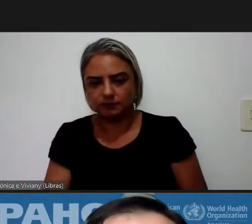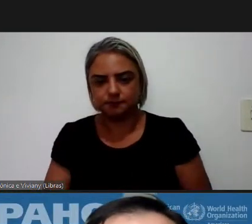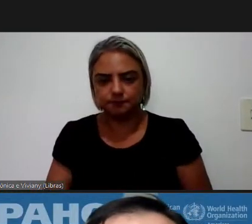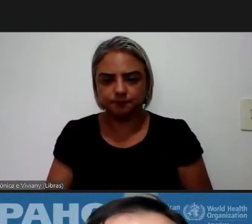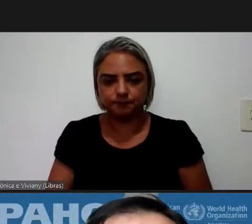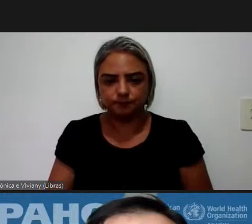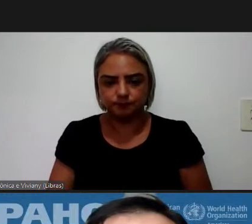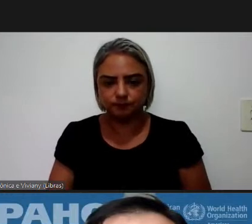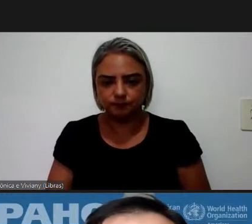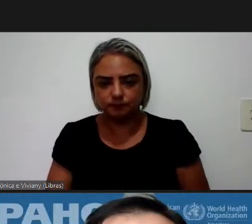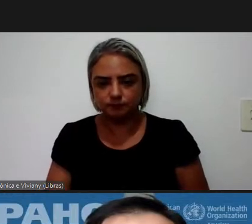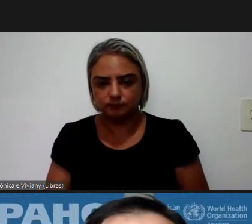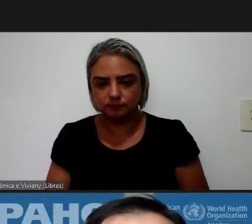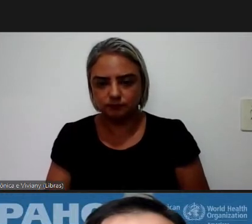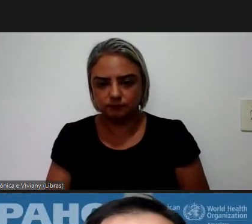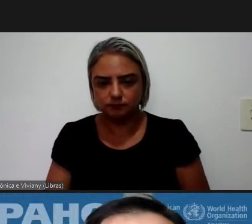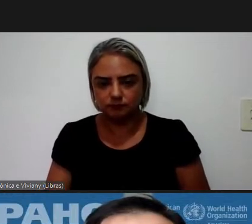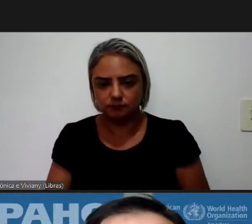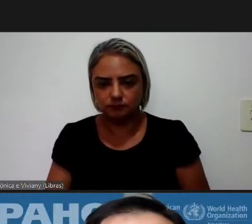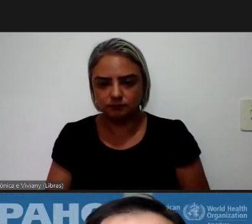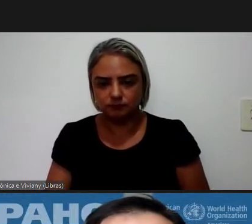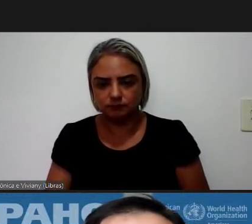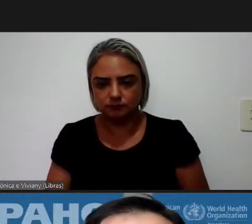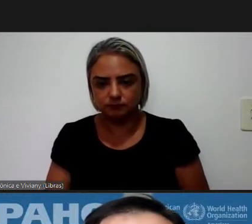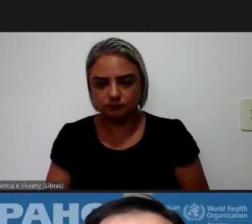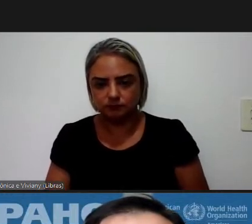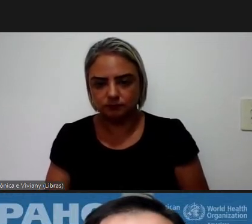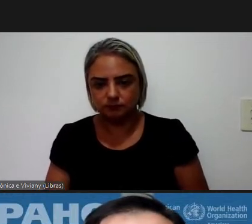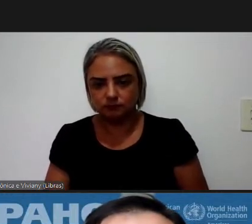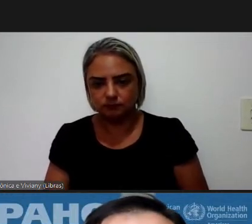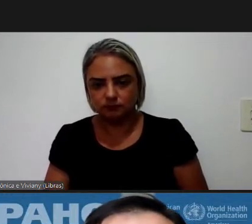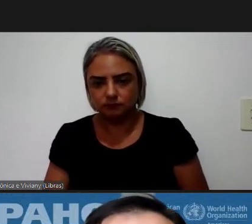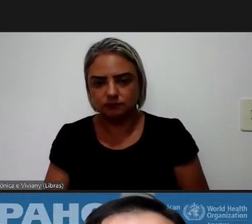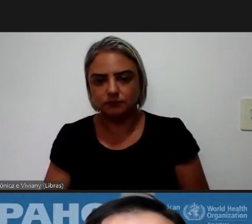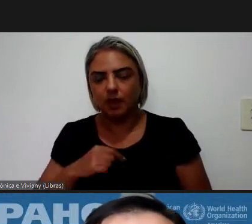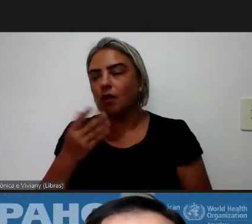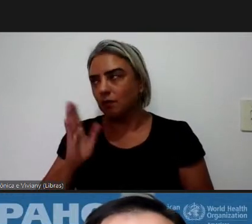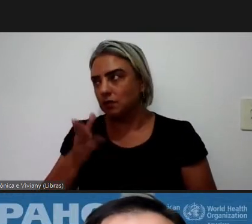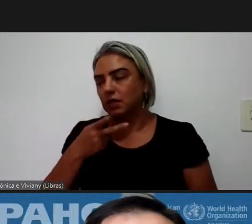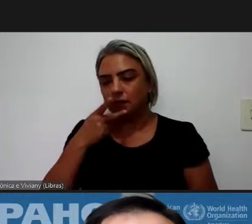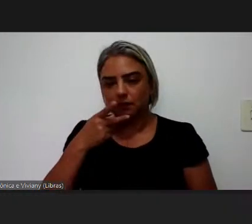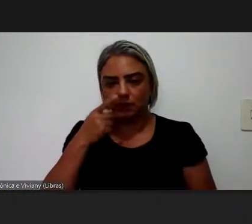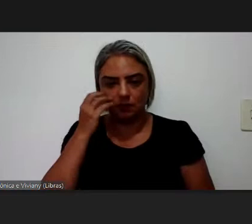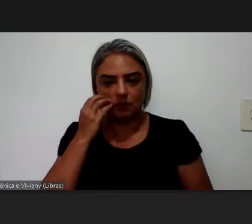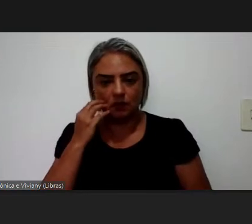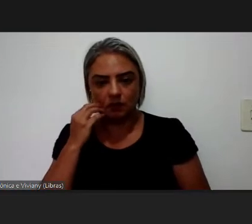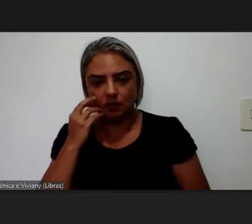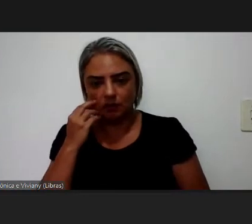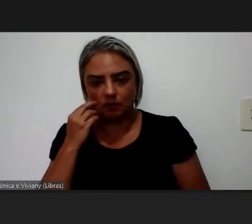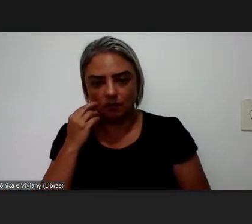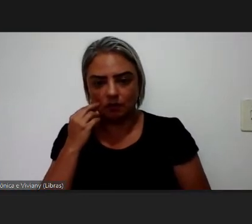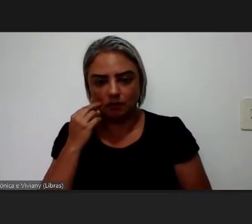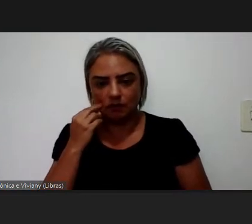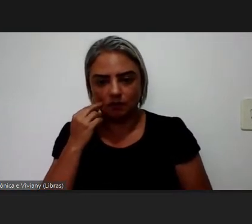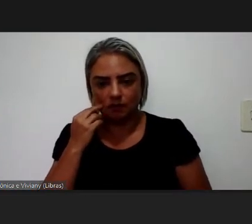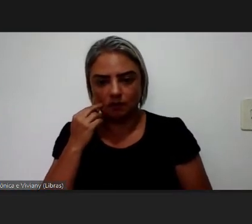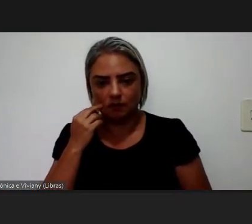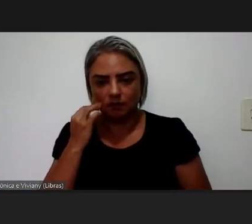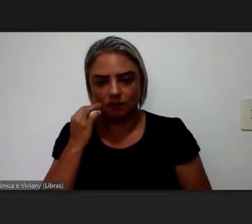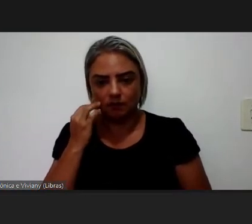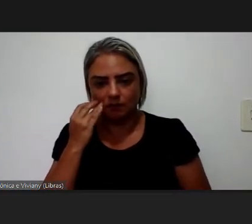Sobre os protocolos, como eu pontuei, né? As I said,